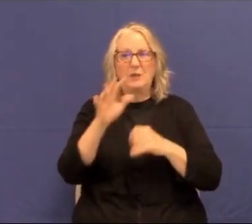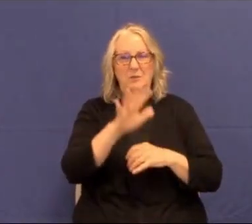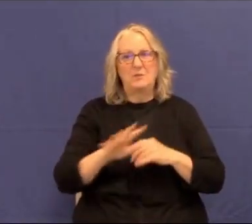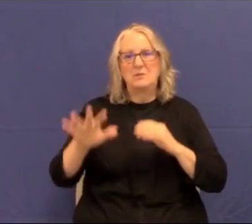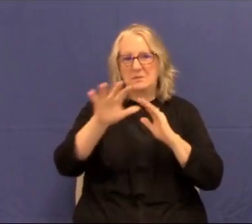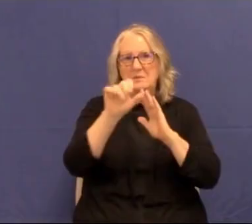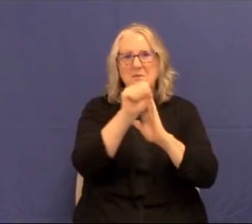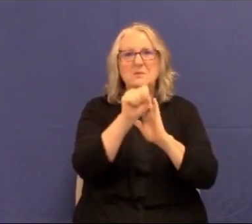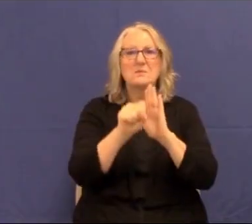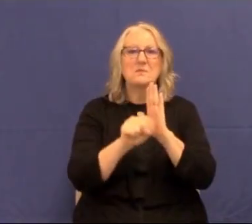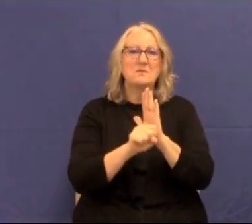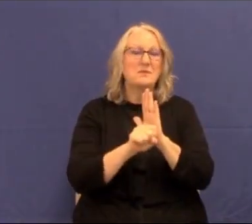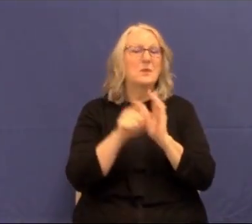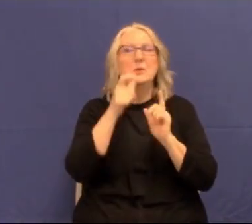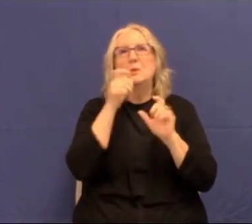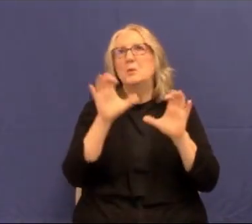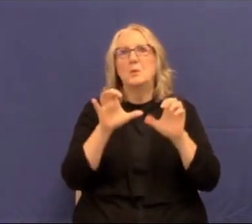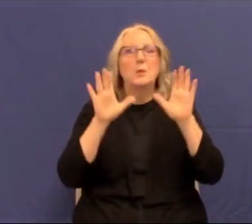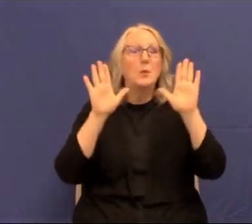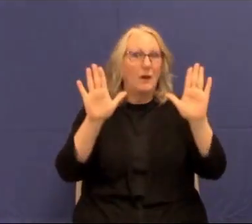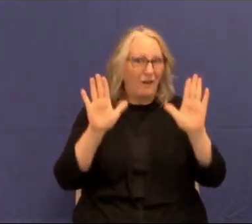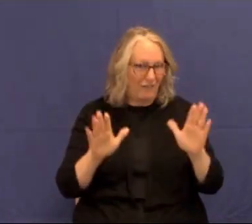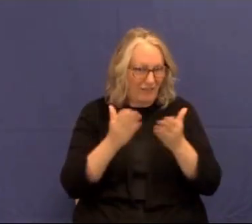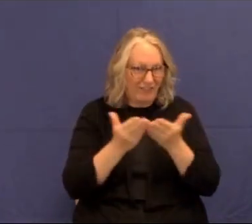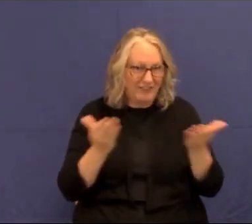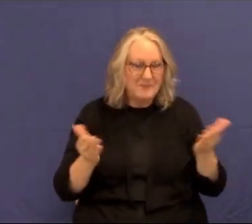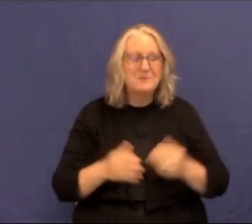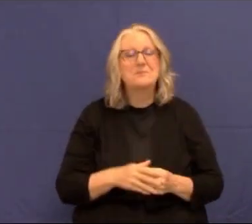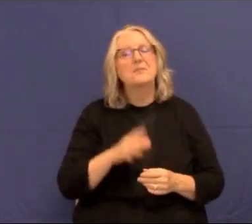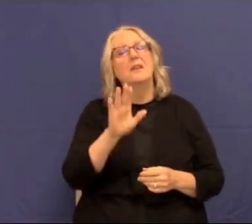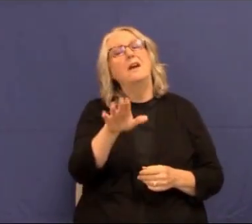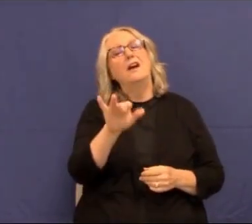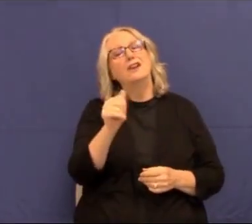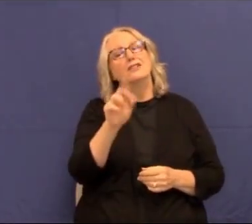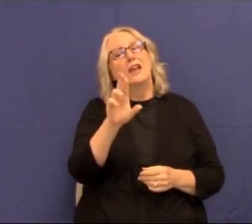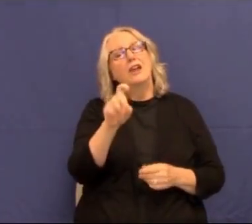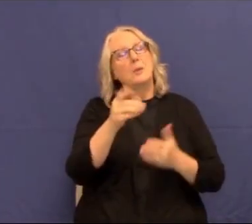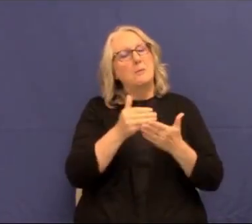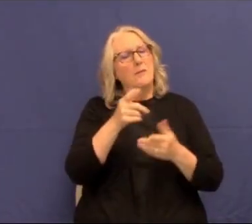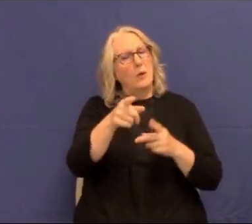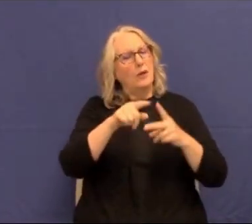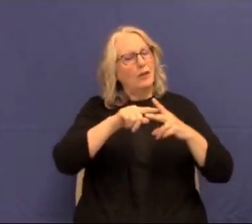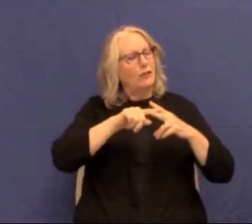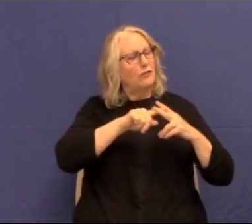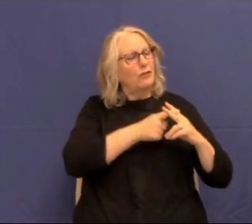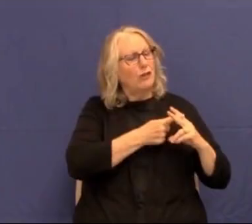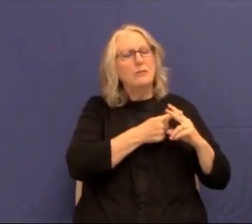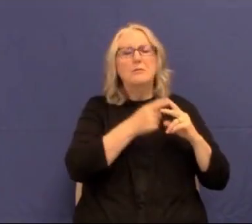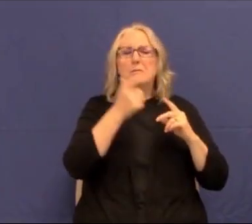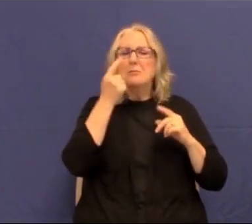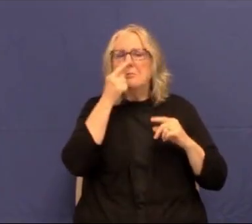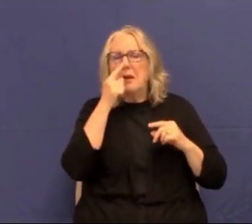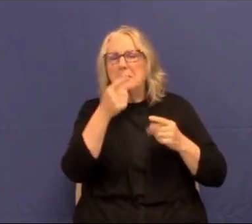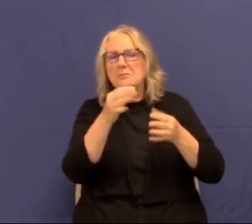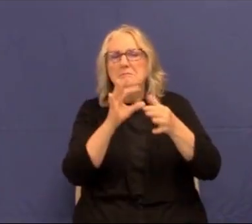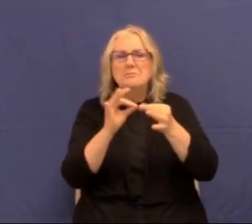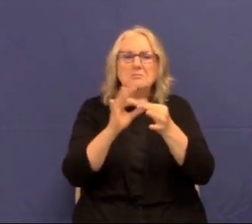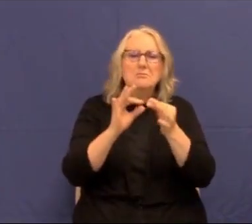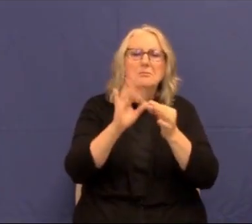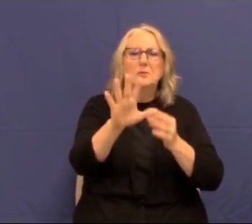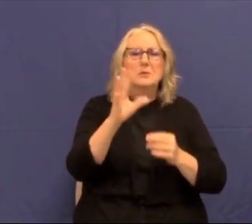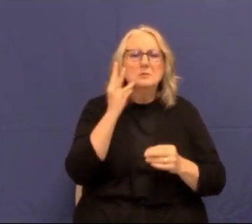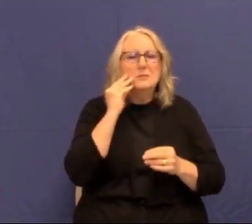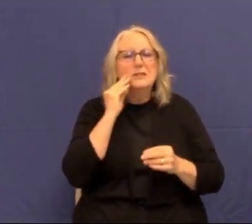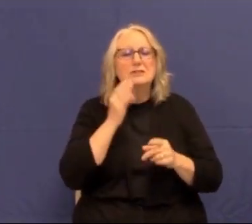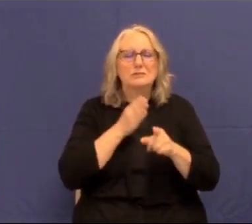individuals throughout our state that are doing some pretty amazing things. So, Jared, before we start, can you just tell us a little bit